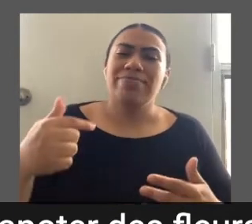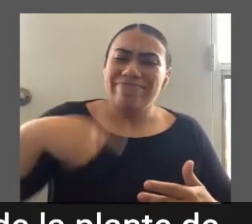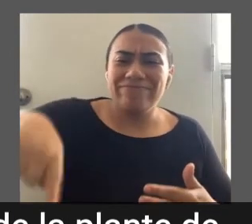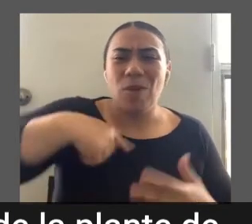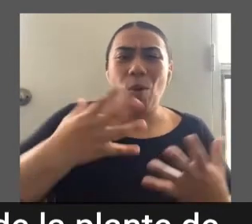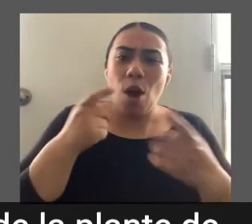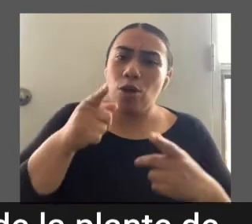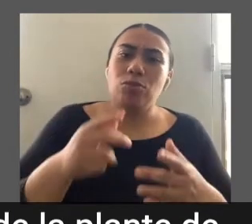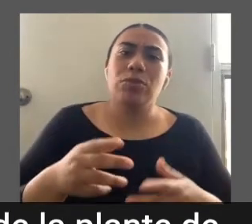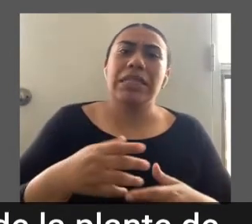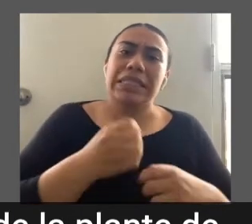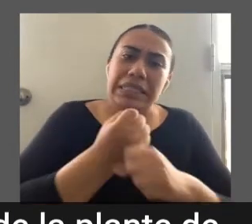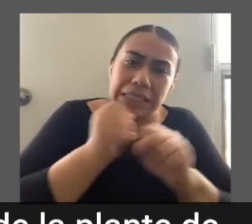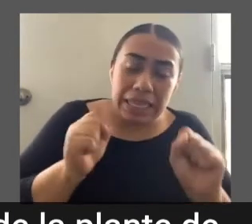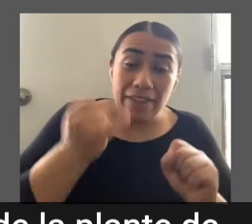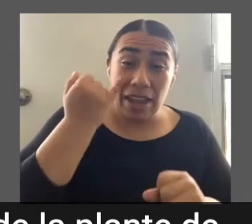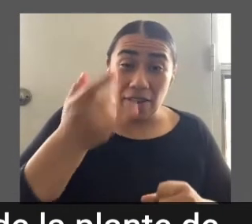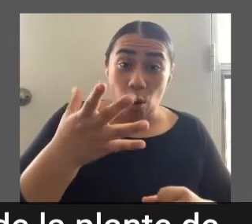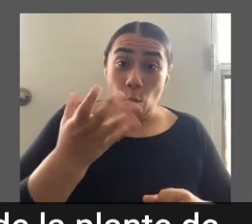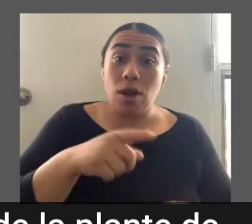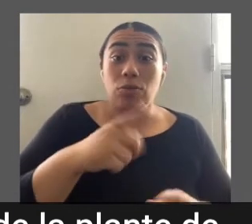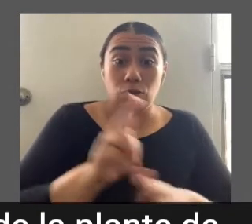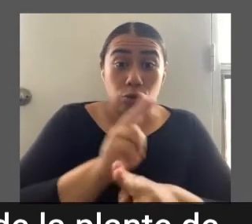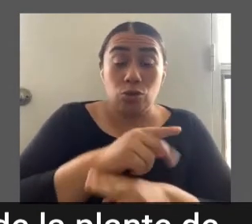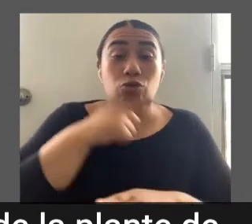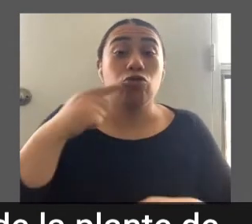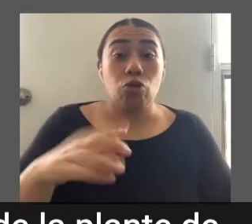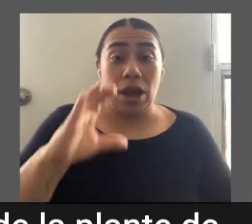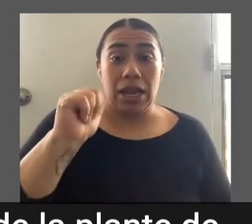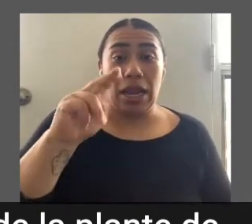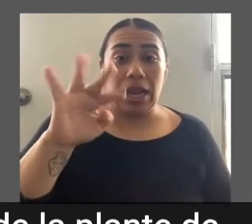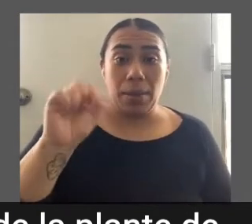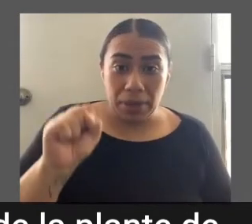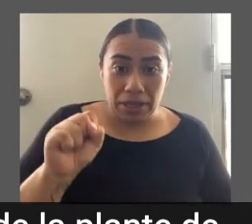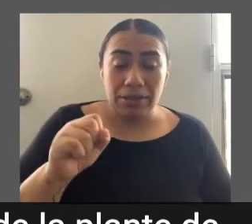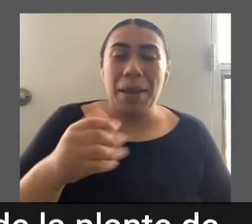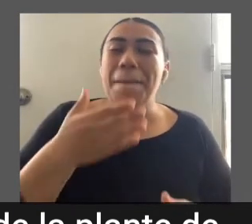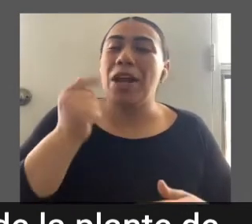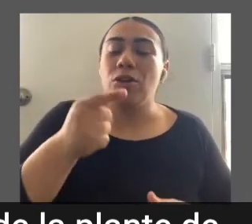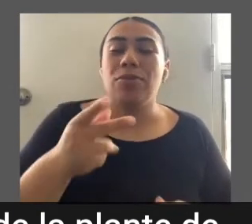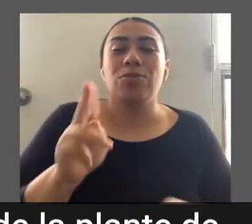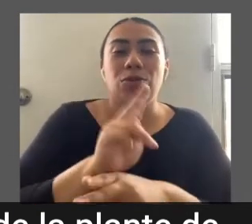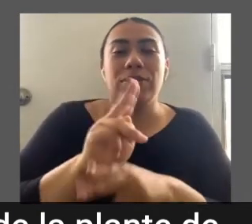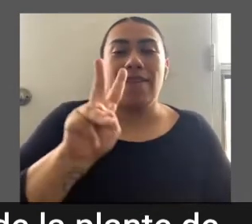it. Whenever you vaporize, you get more of the cannabis plant and it's safer on the lungs.